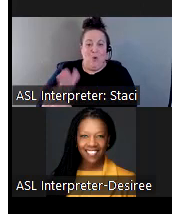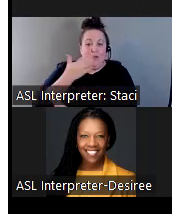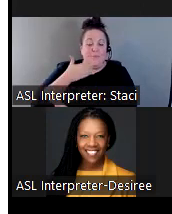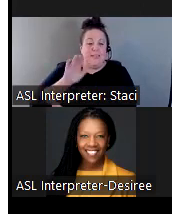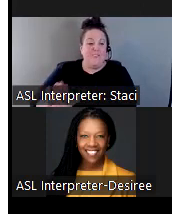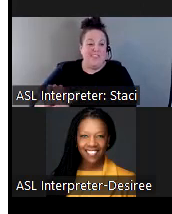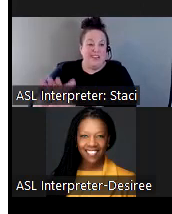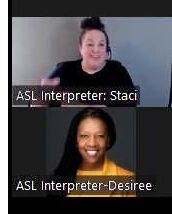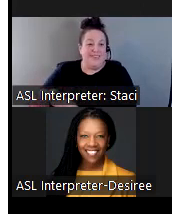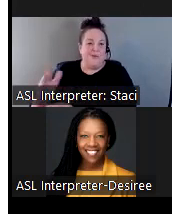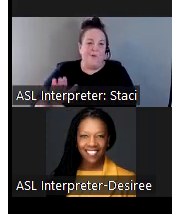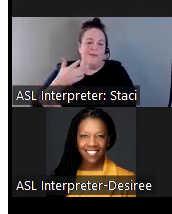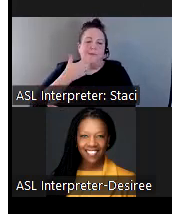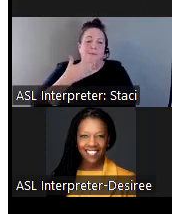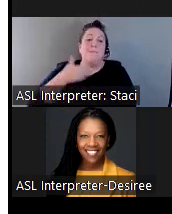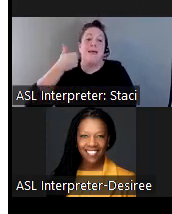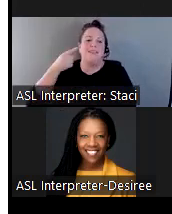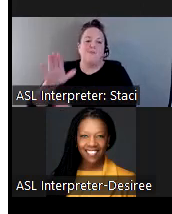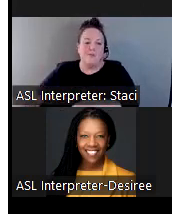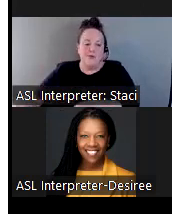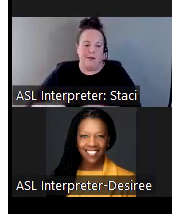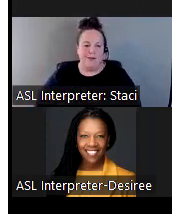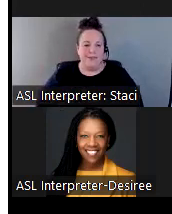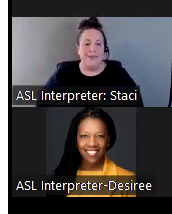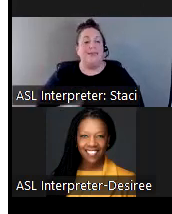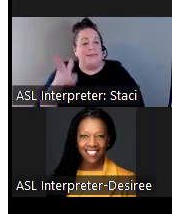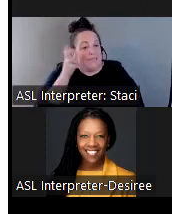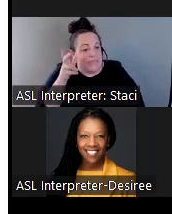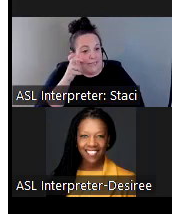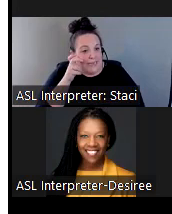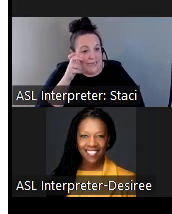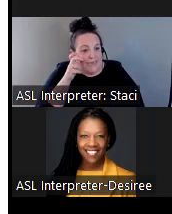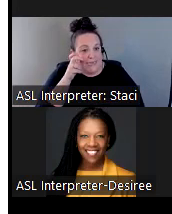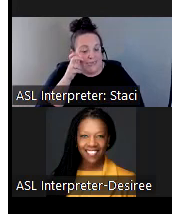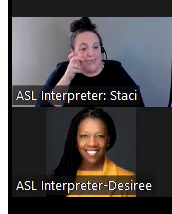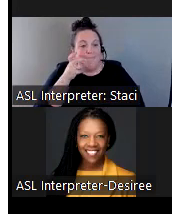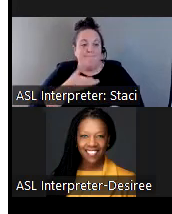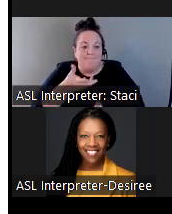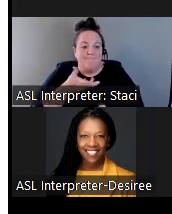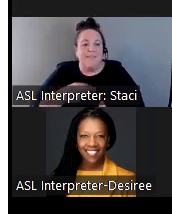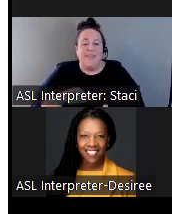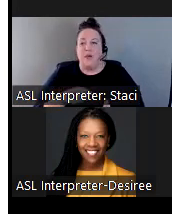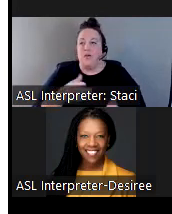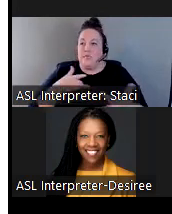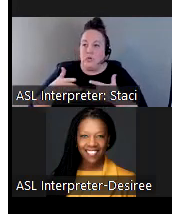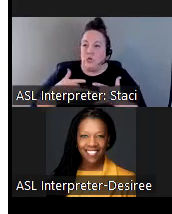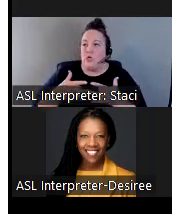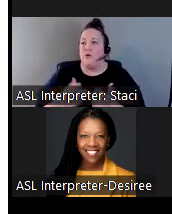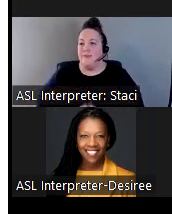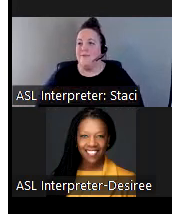best for the child. Actively listen to the parents, validate their concerns, express an